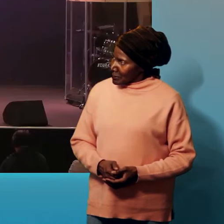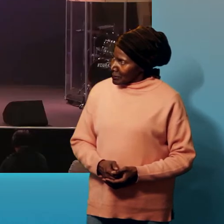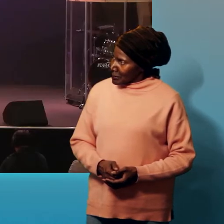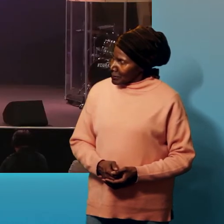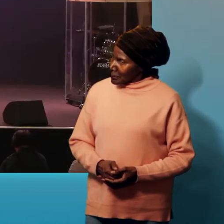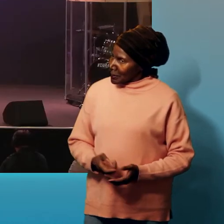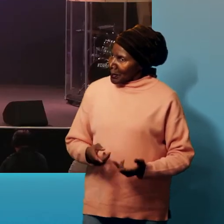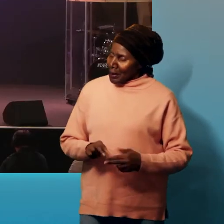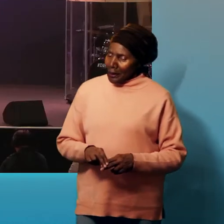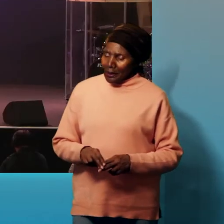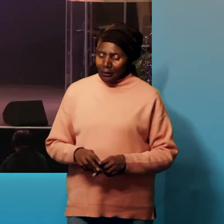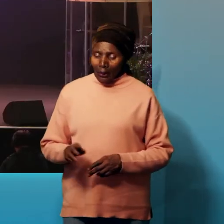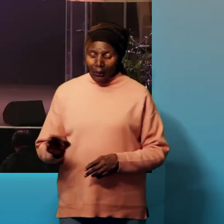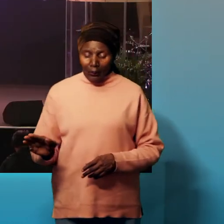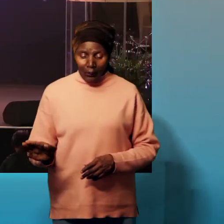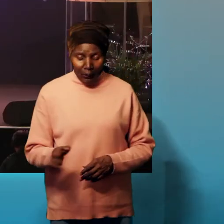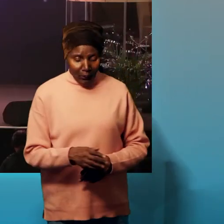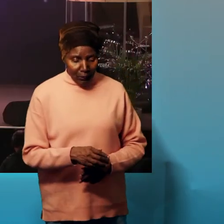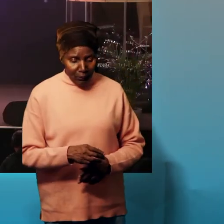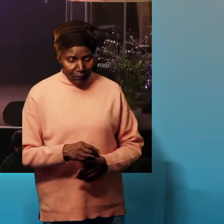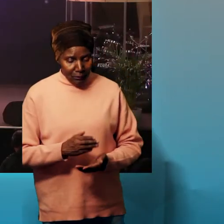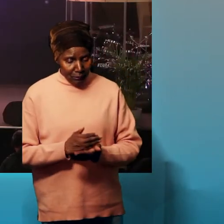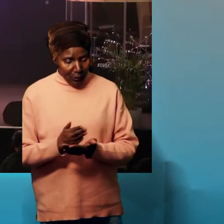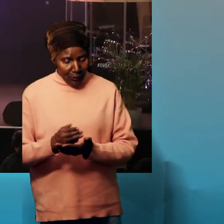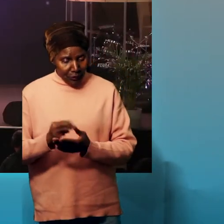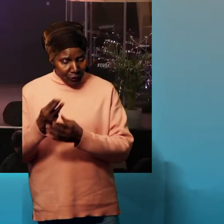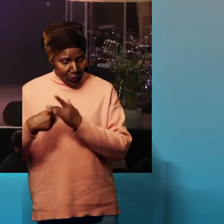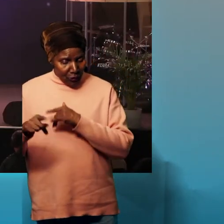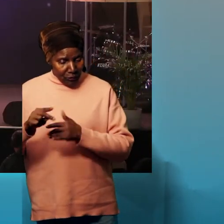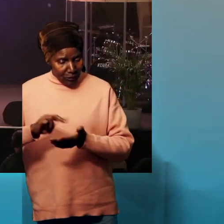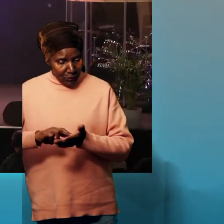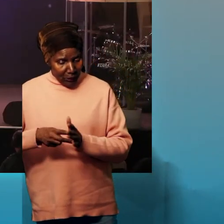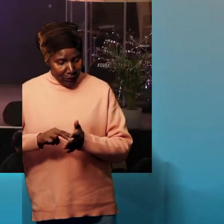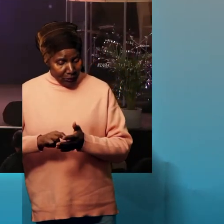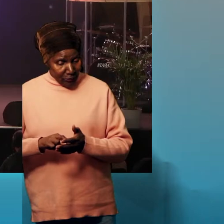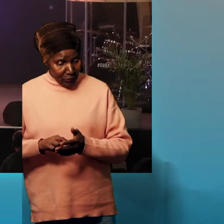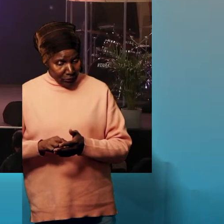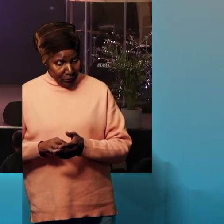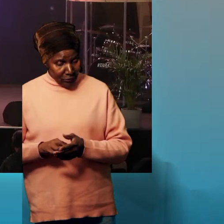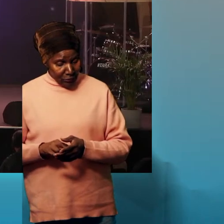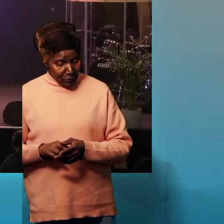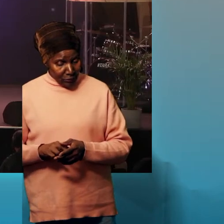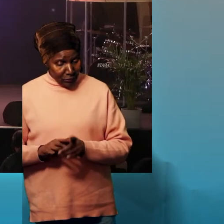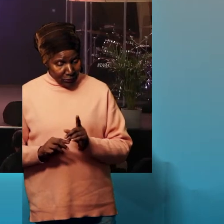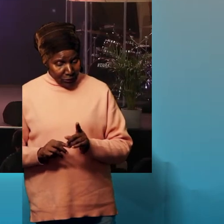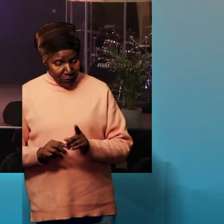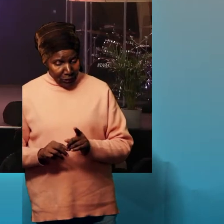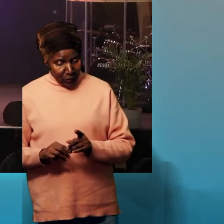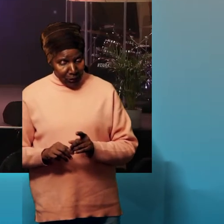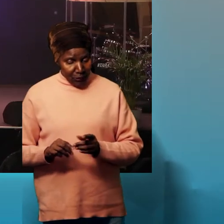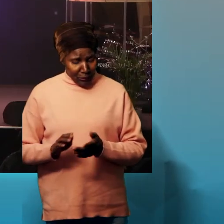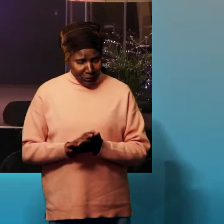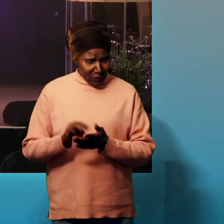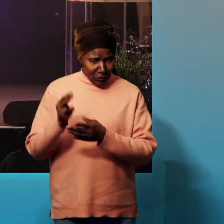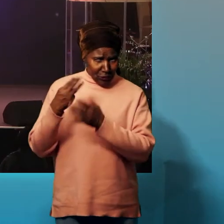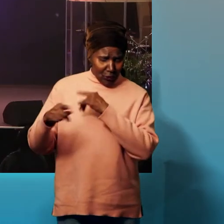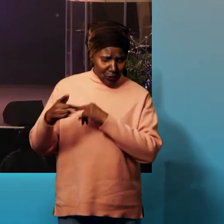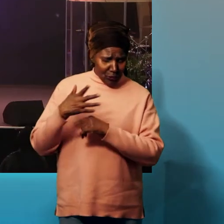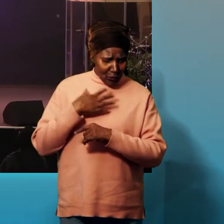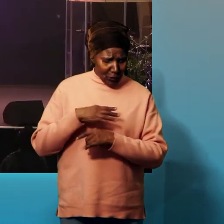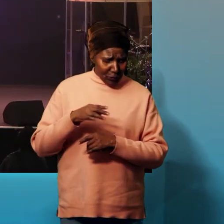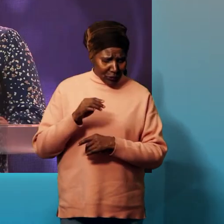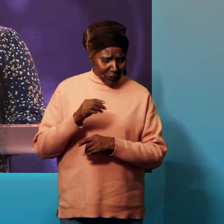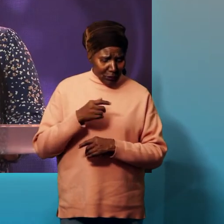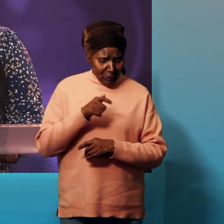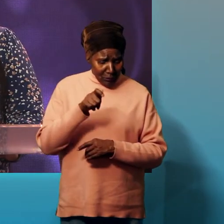If all of this was part of God's plan, did God intend for a man's life to be wasted, to